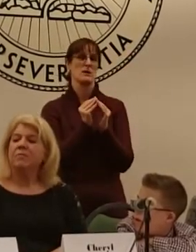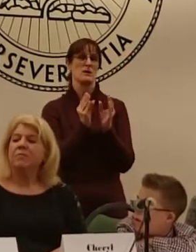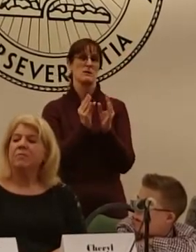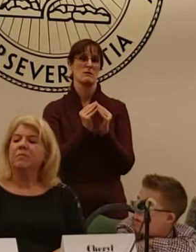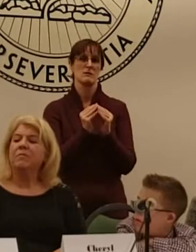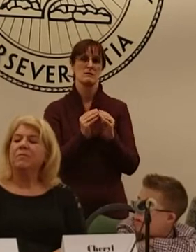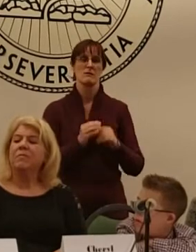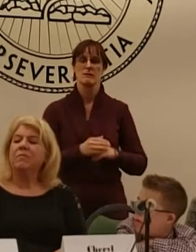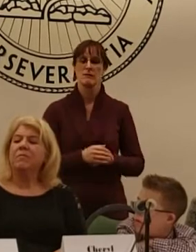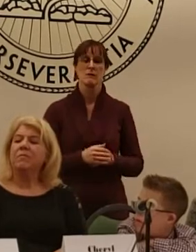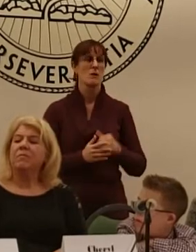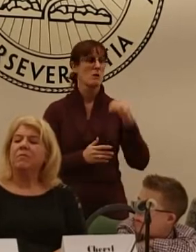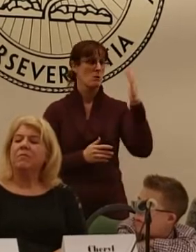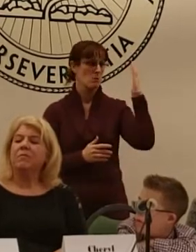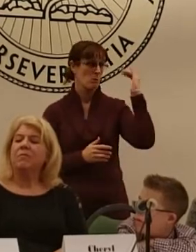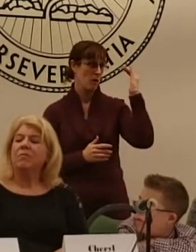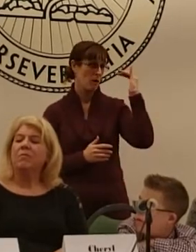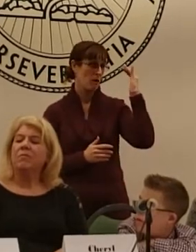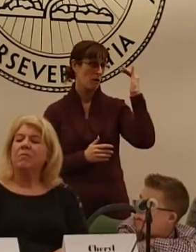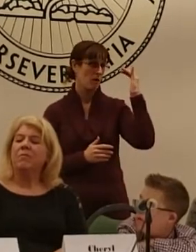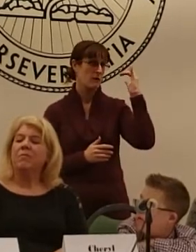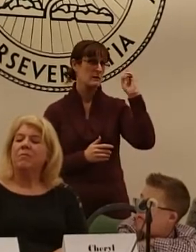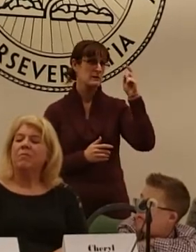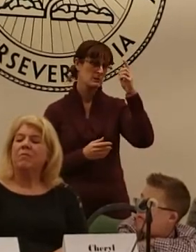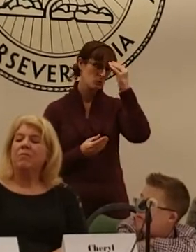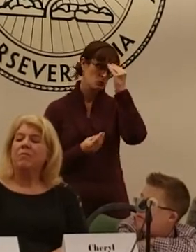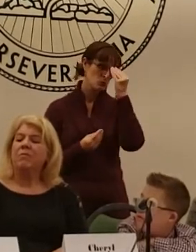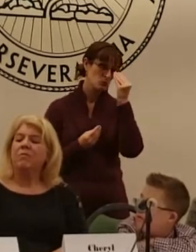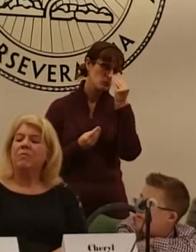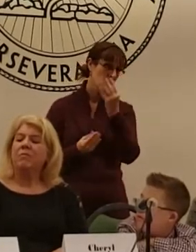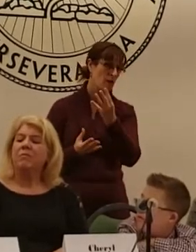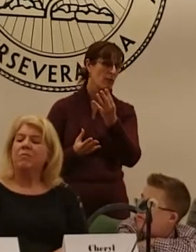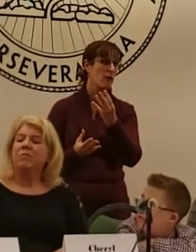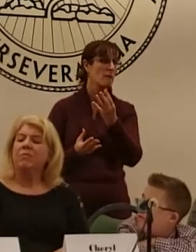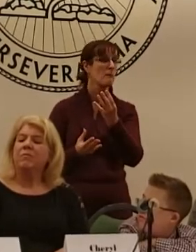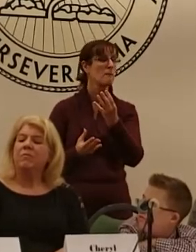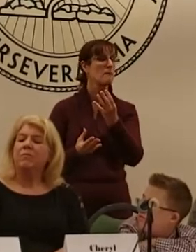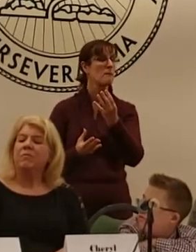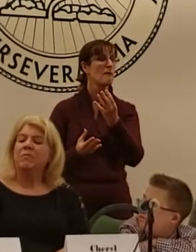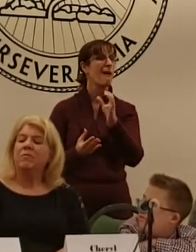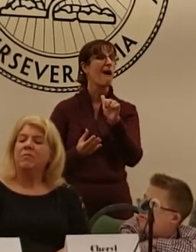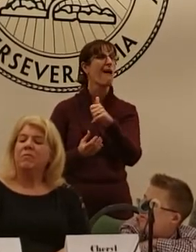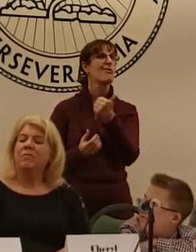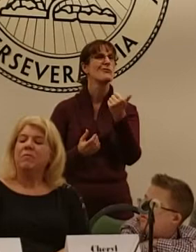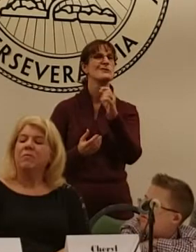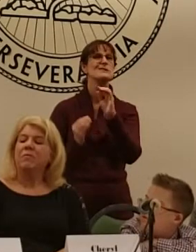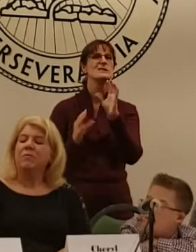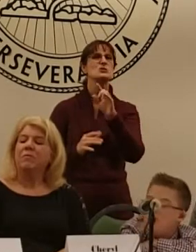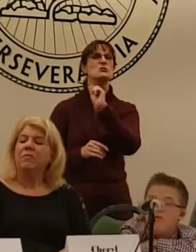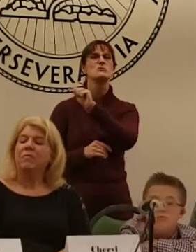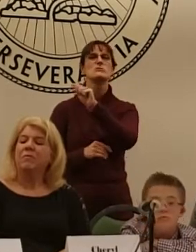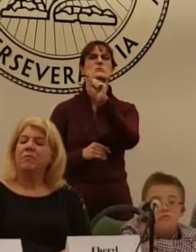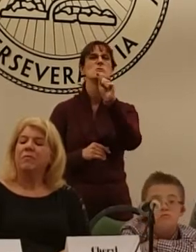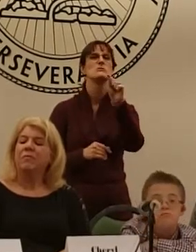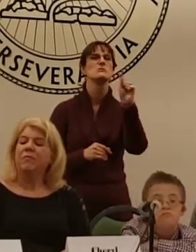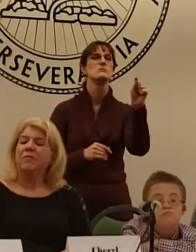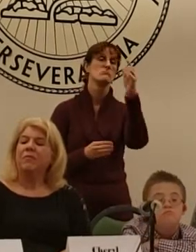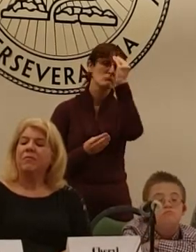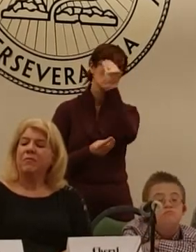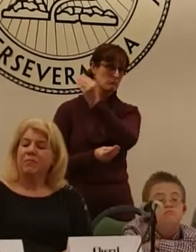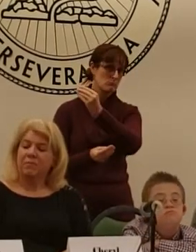to tell the other teachers